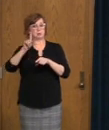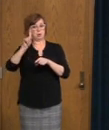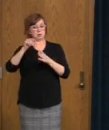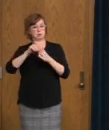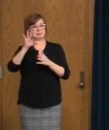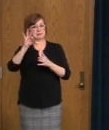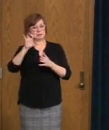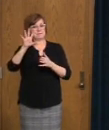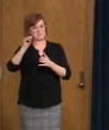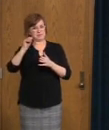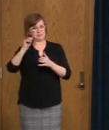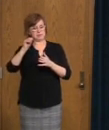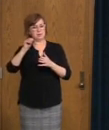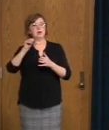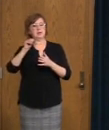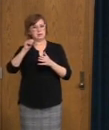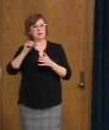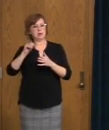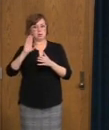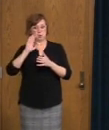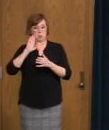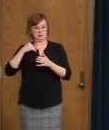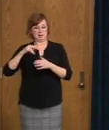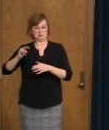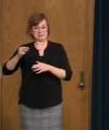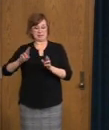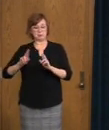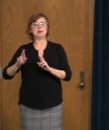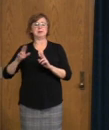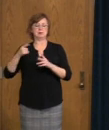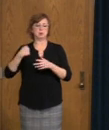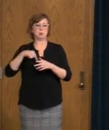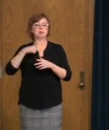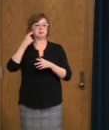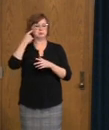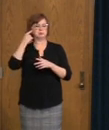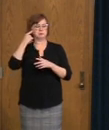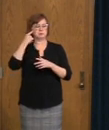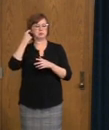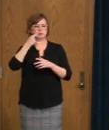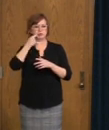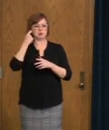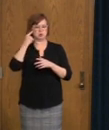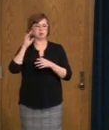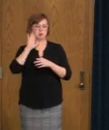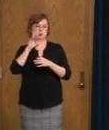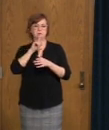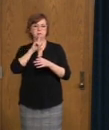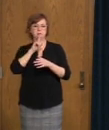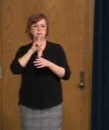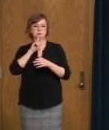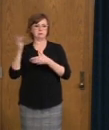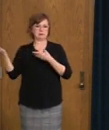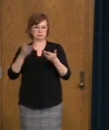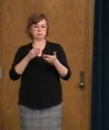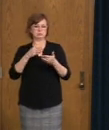further confirmation of other shipments, but we are expecting that will be coming soon.